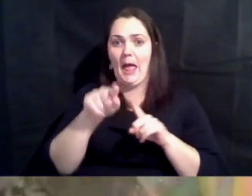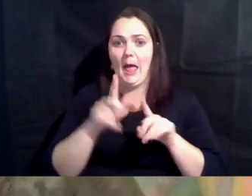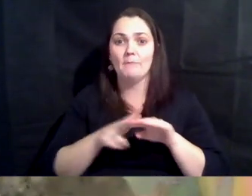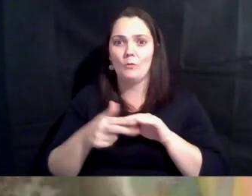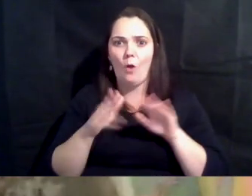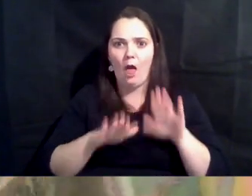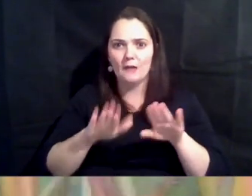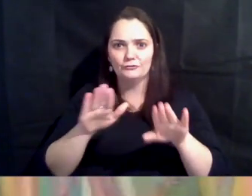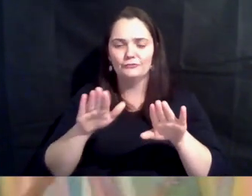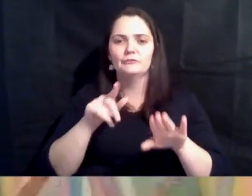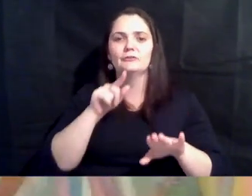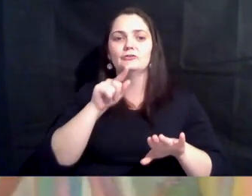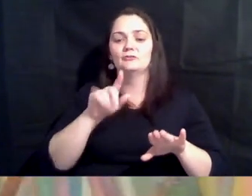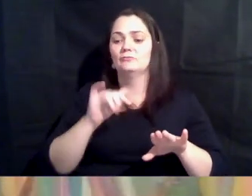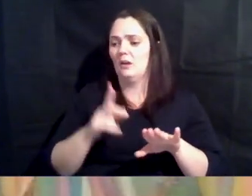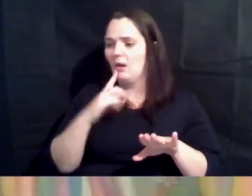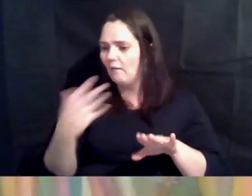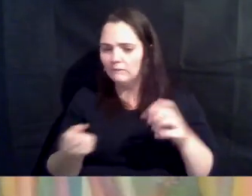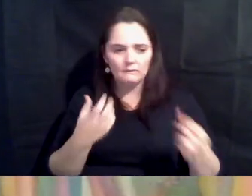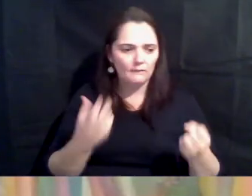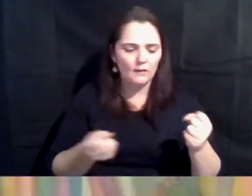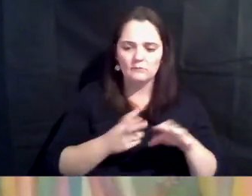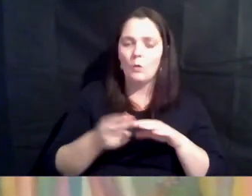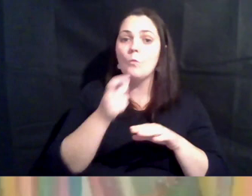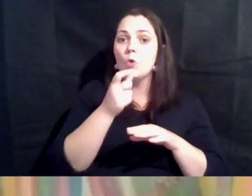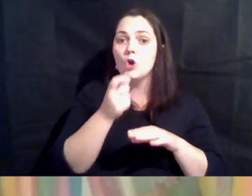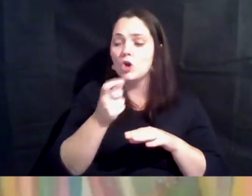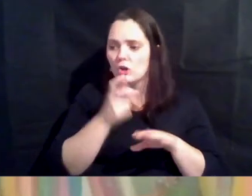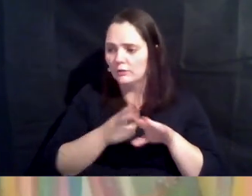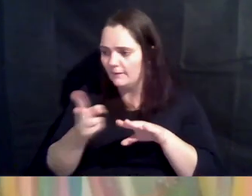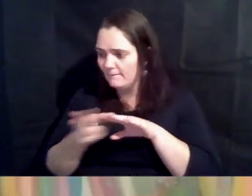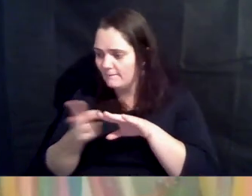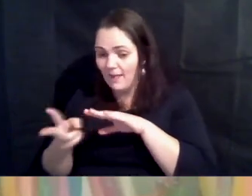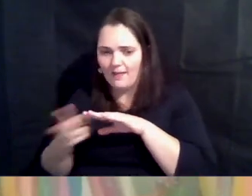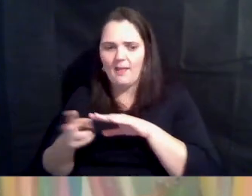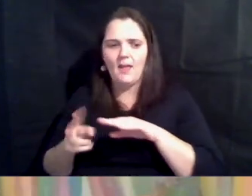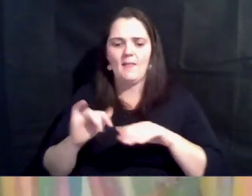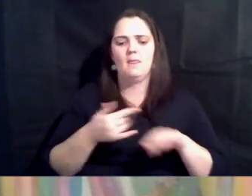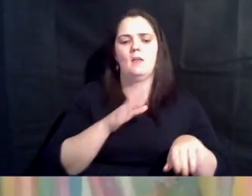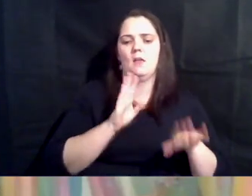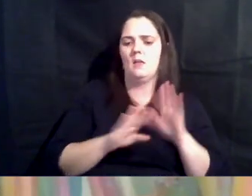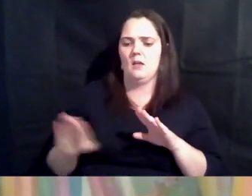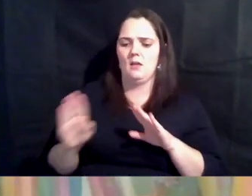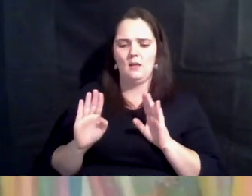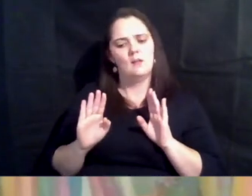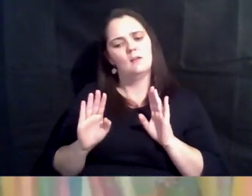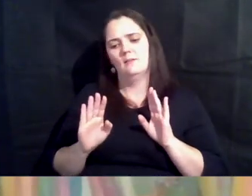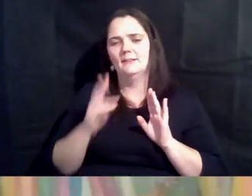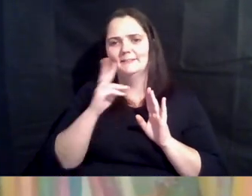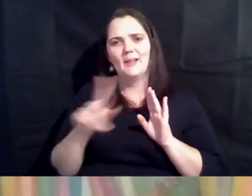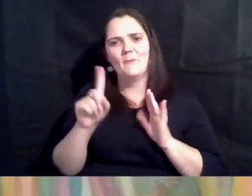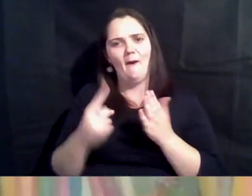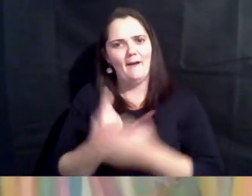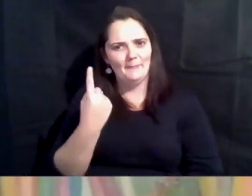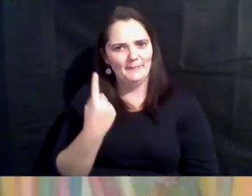in a new arrangement. But that new arrangement is your poem Doesn't that sound fancy? Yes, it does. So I'm going to